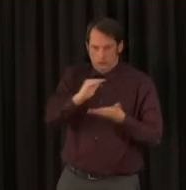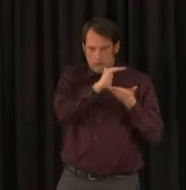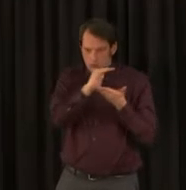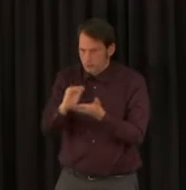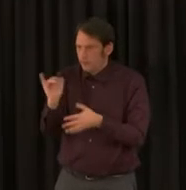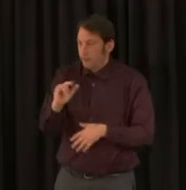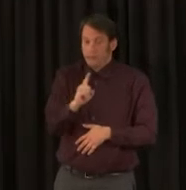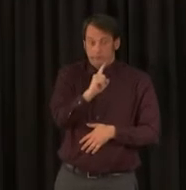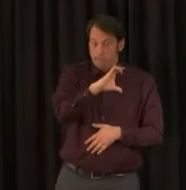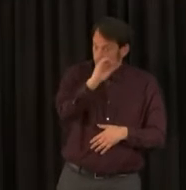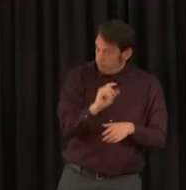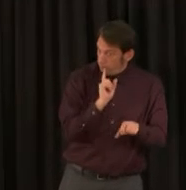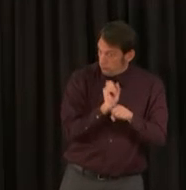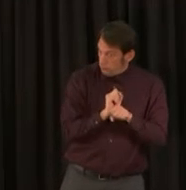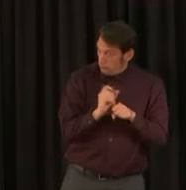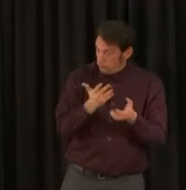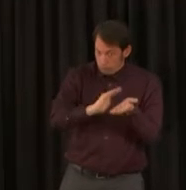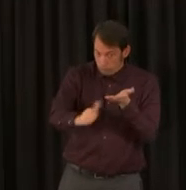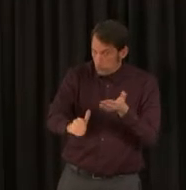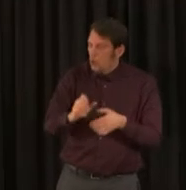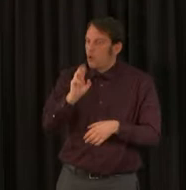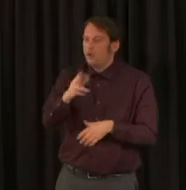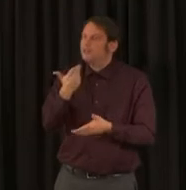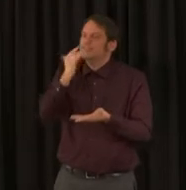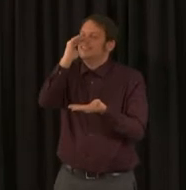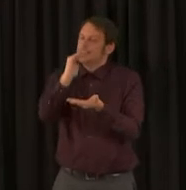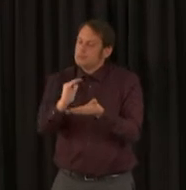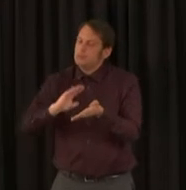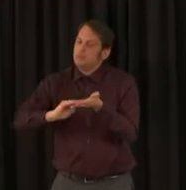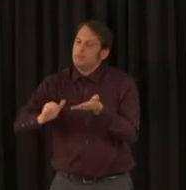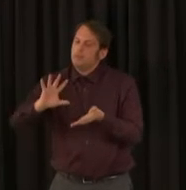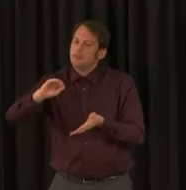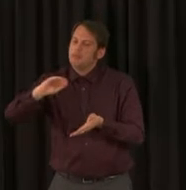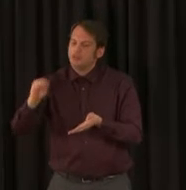that your loan has been forgiven. One last thing.